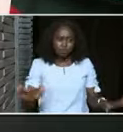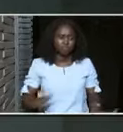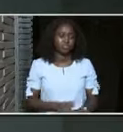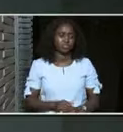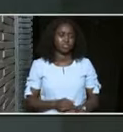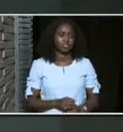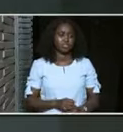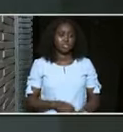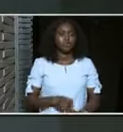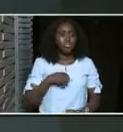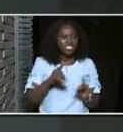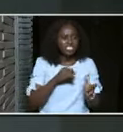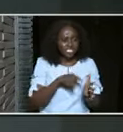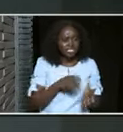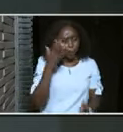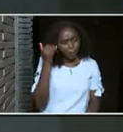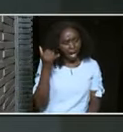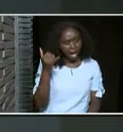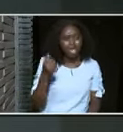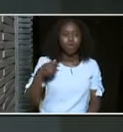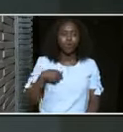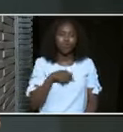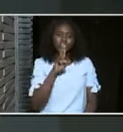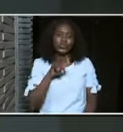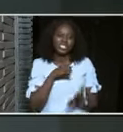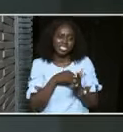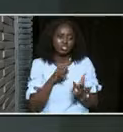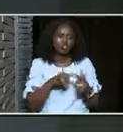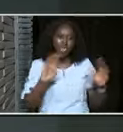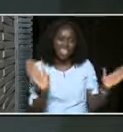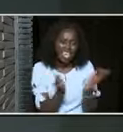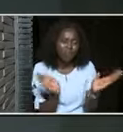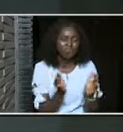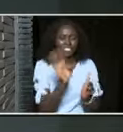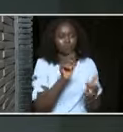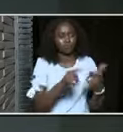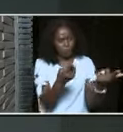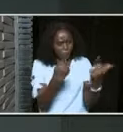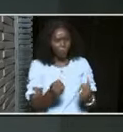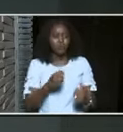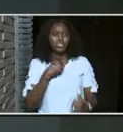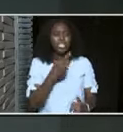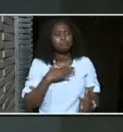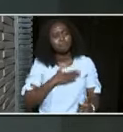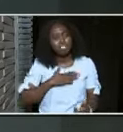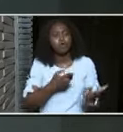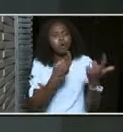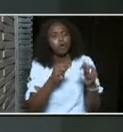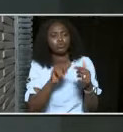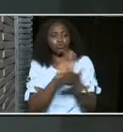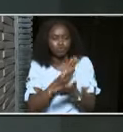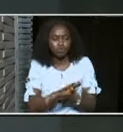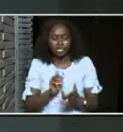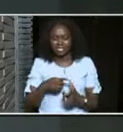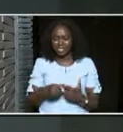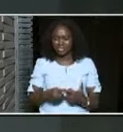why? Is to encourage them to come. Okay. It's not like there were too many, but we are telling them, please come to school. And then if somebody comes